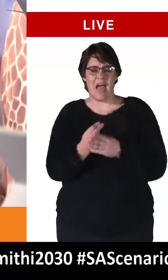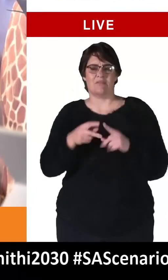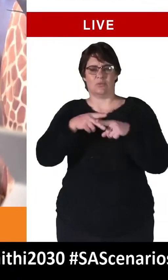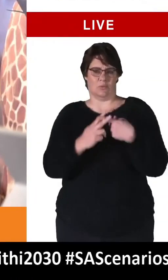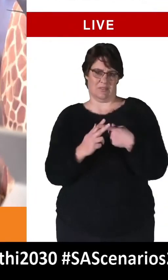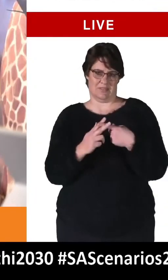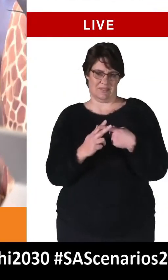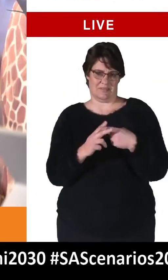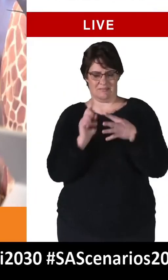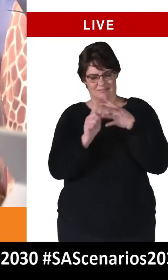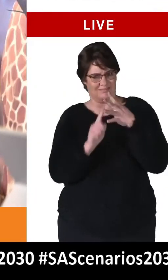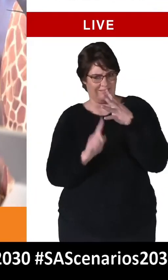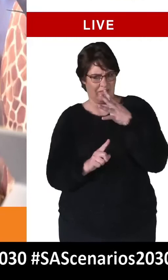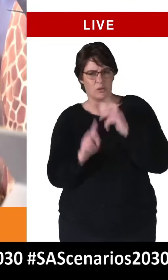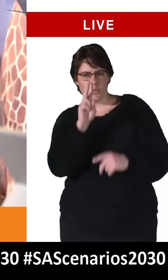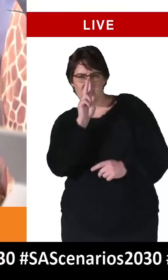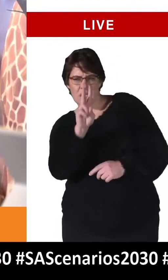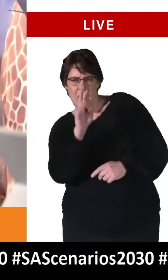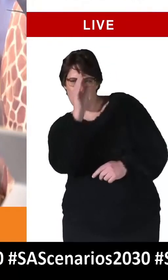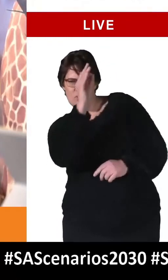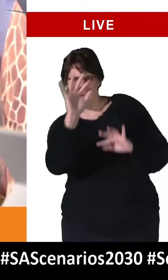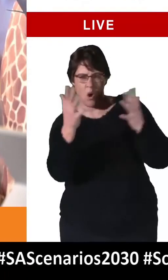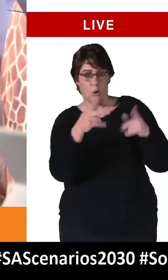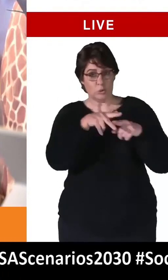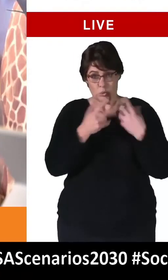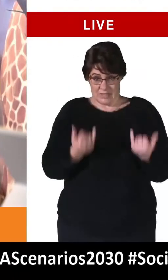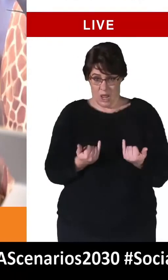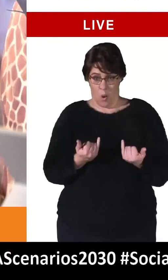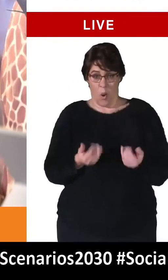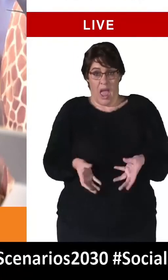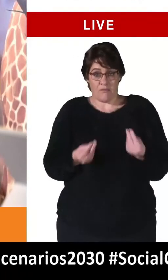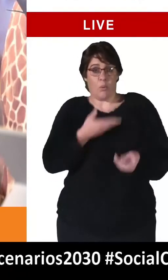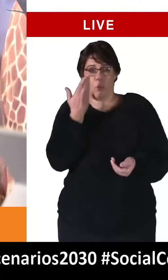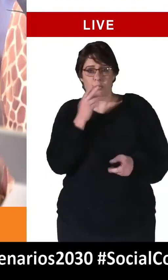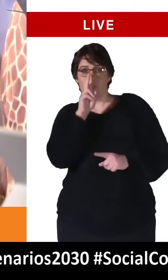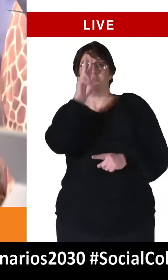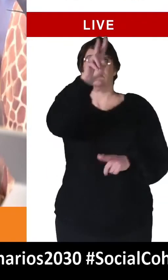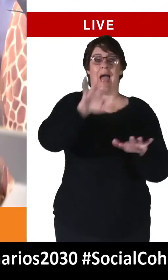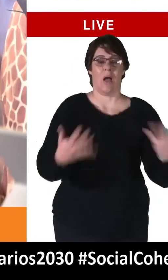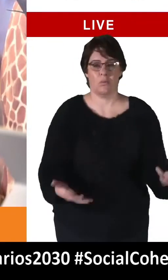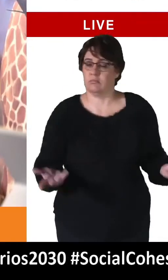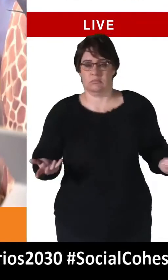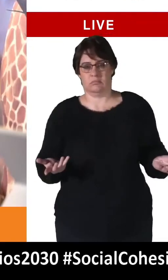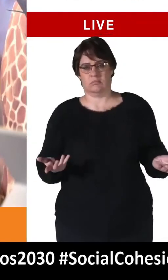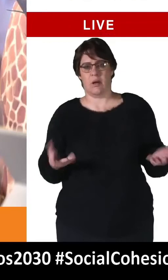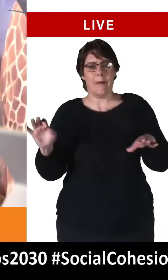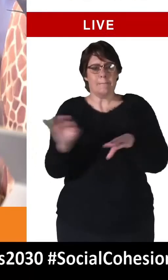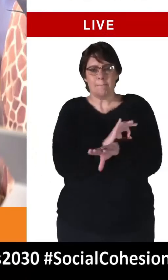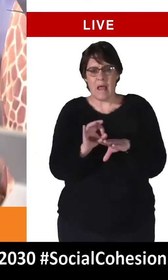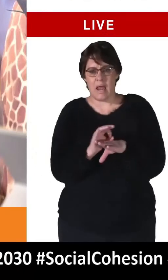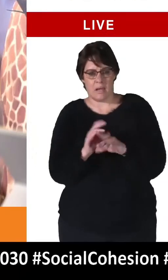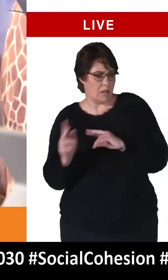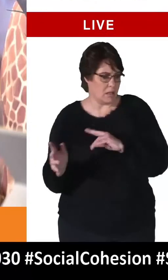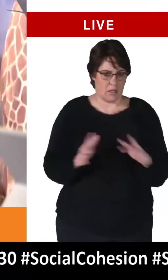tools to see ahead. At the moment, we don't have those tools that see ahead. Our plans are belly